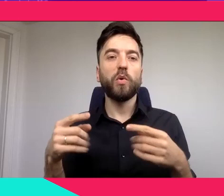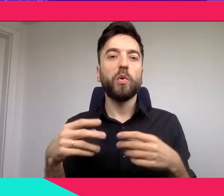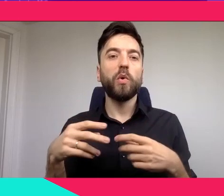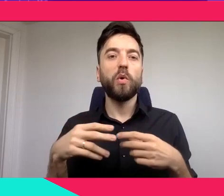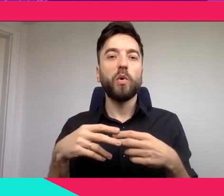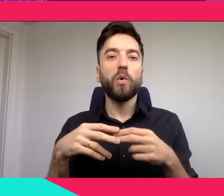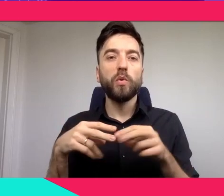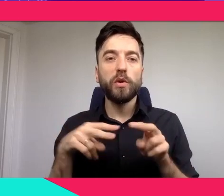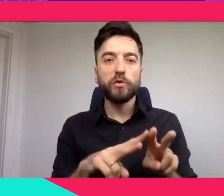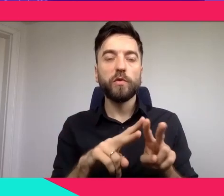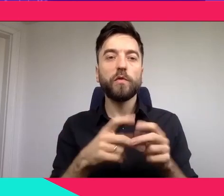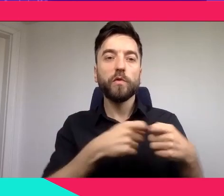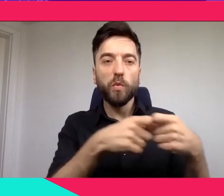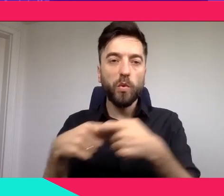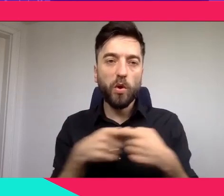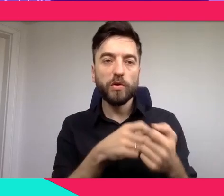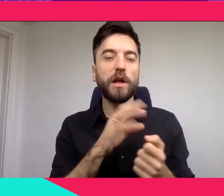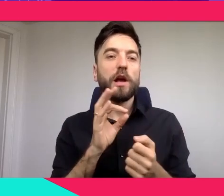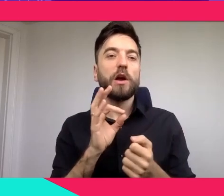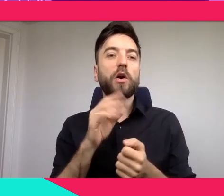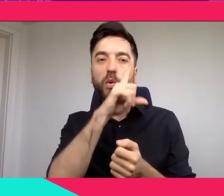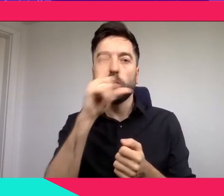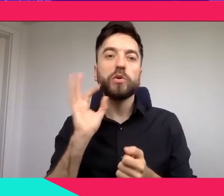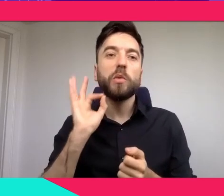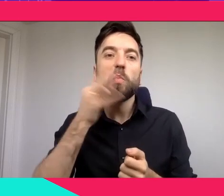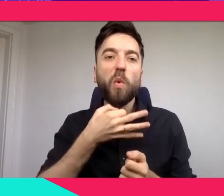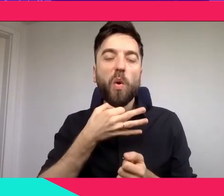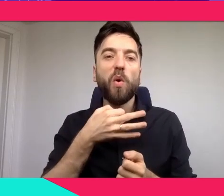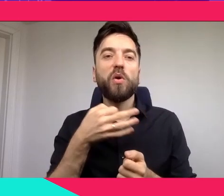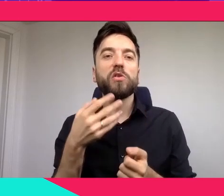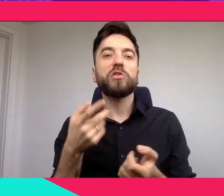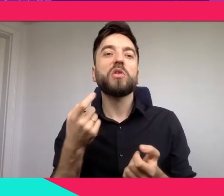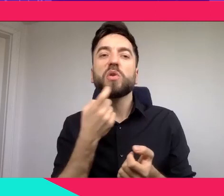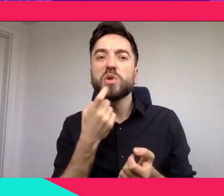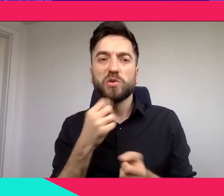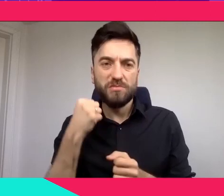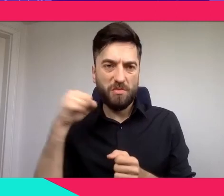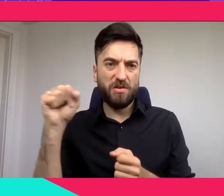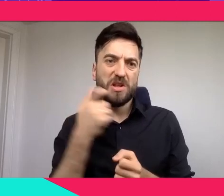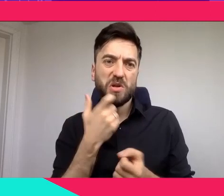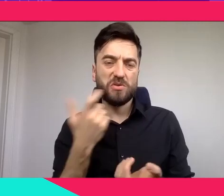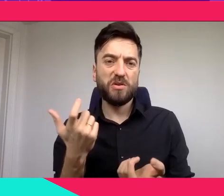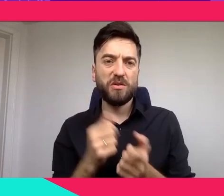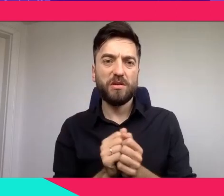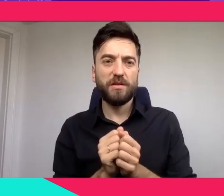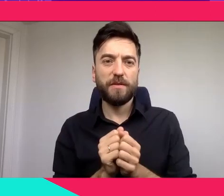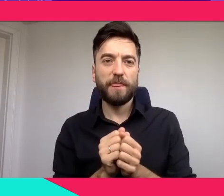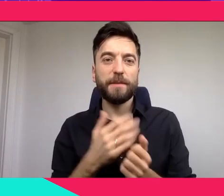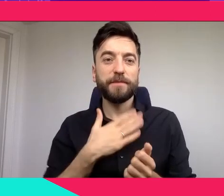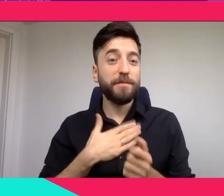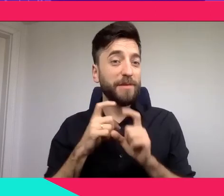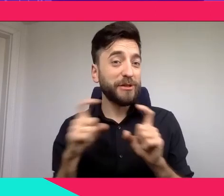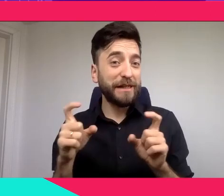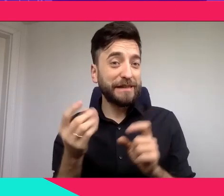be finished in a little while. Am I behind on time? No, everything's perfect. You still Great. have 3